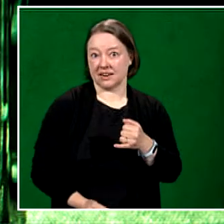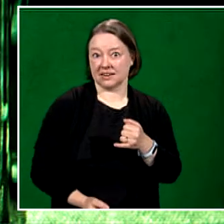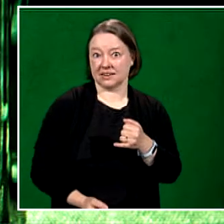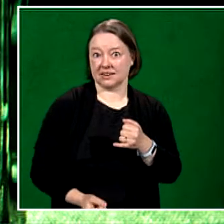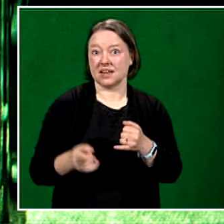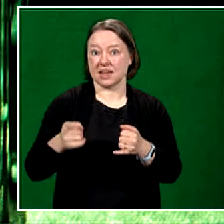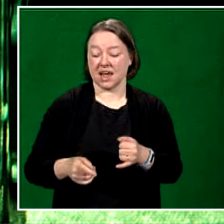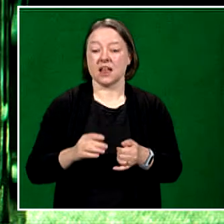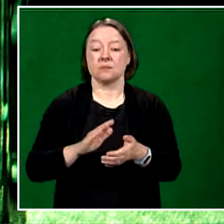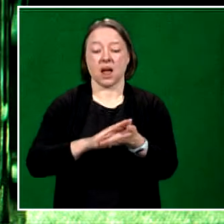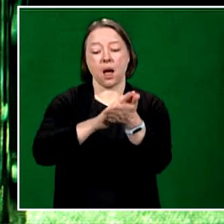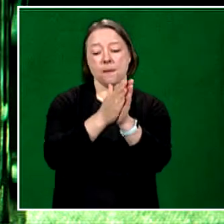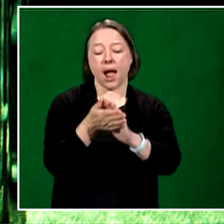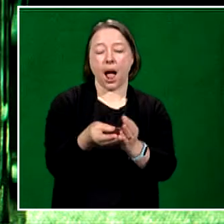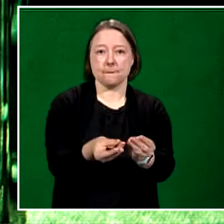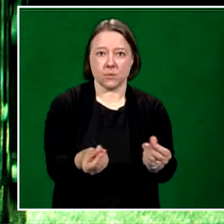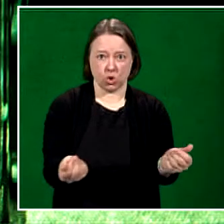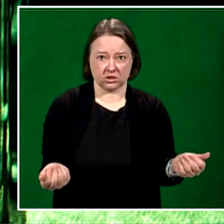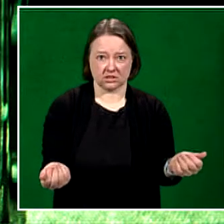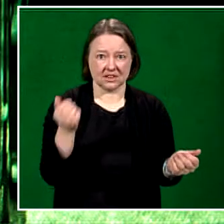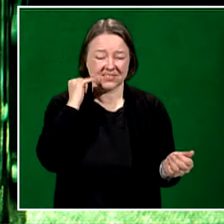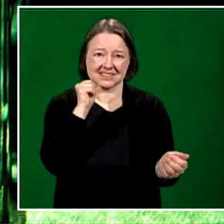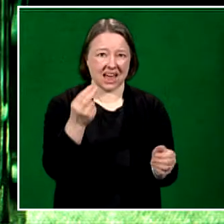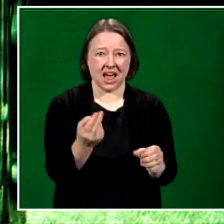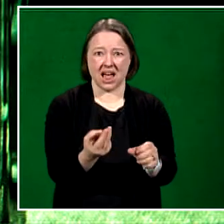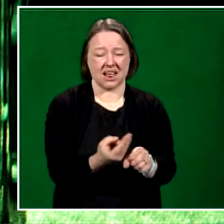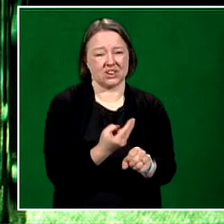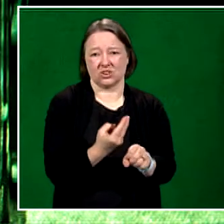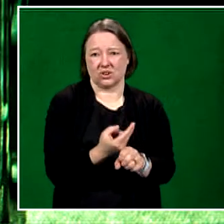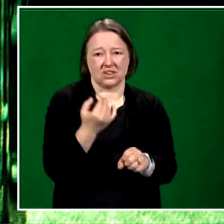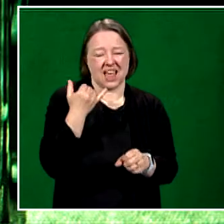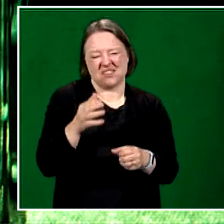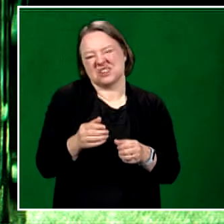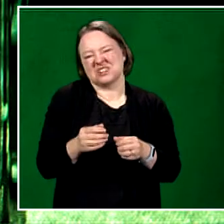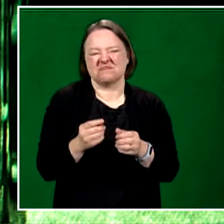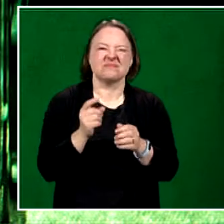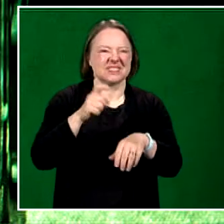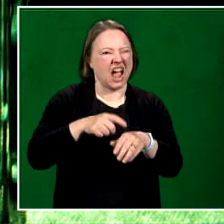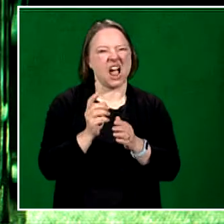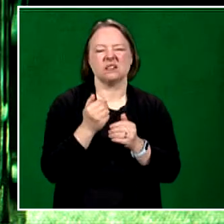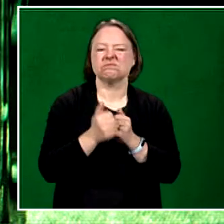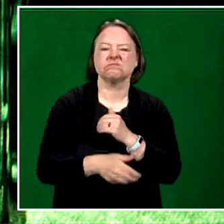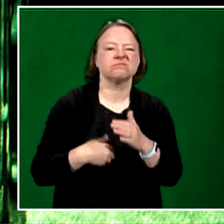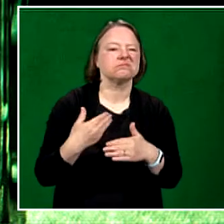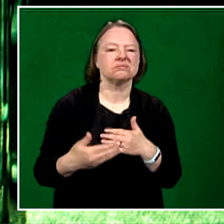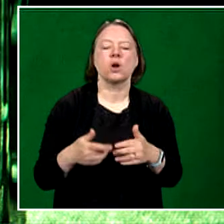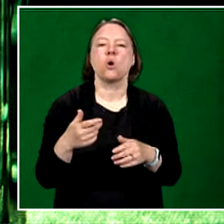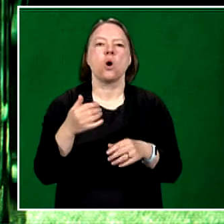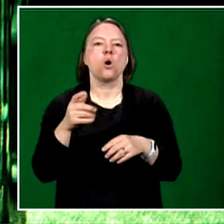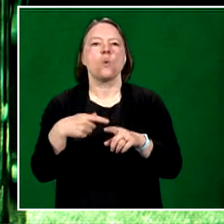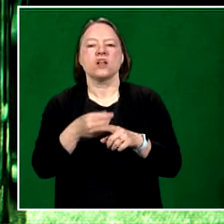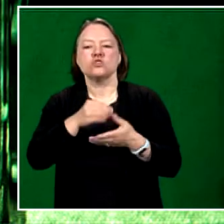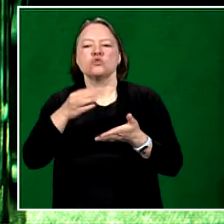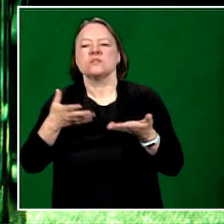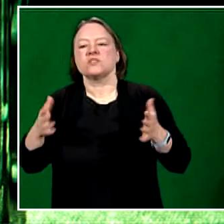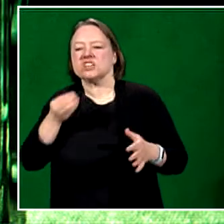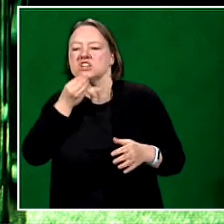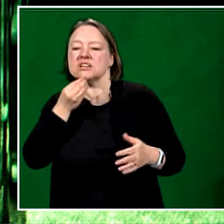be composted if it is not taken advantage of after a determined period of time or when the student is done with their